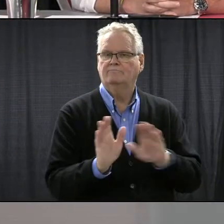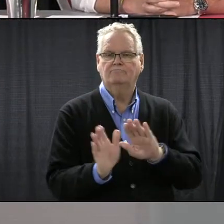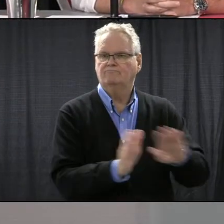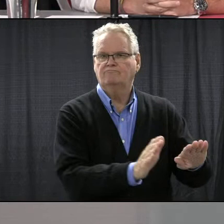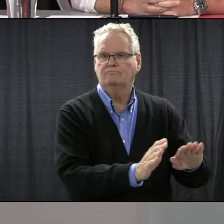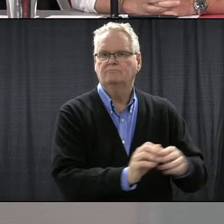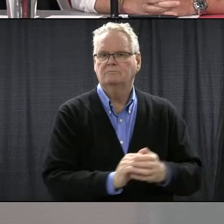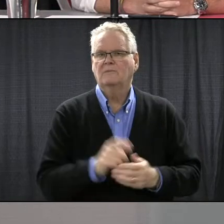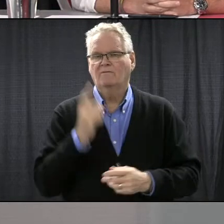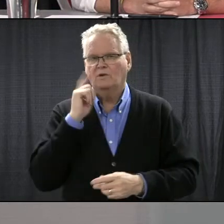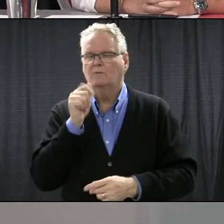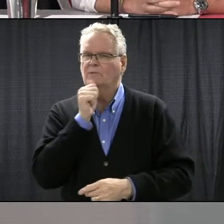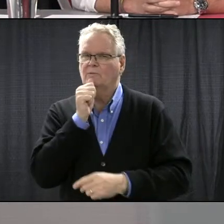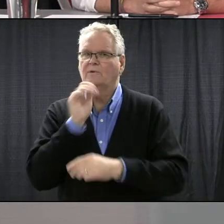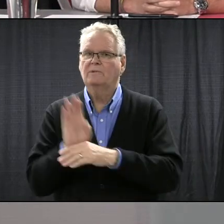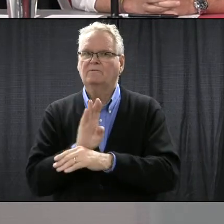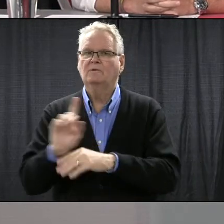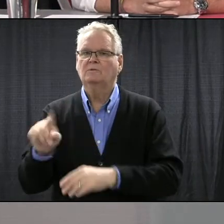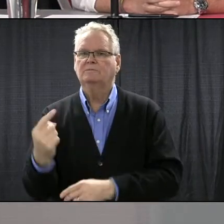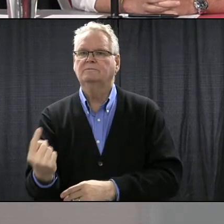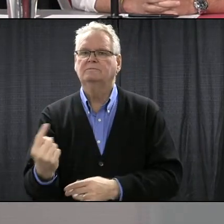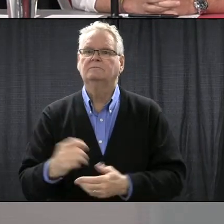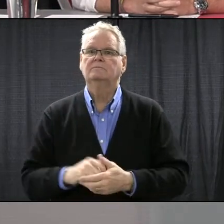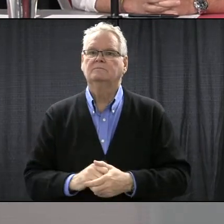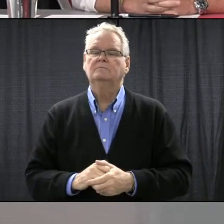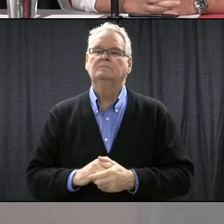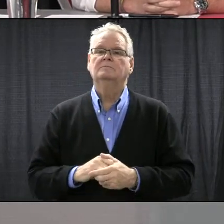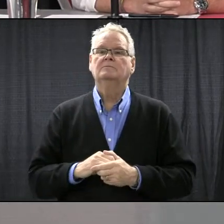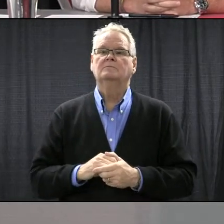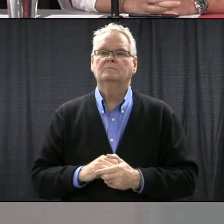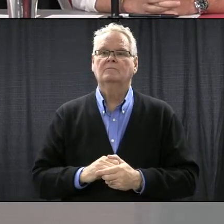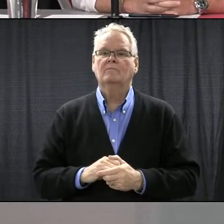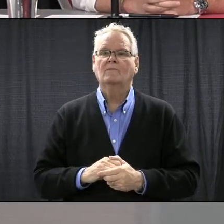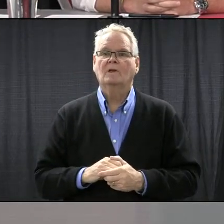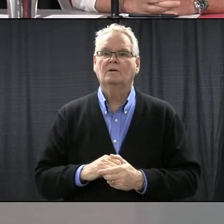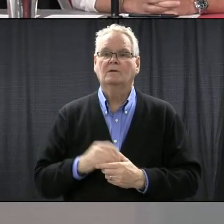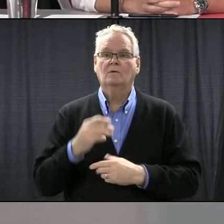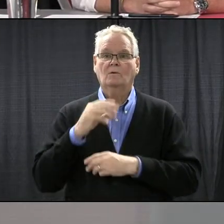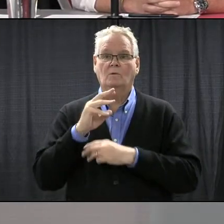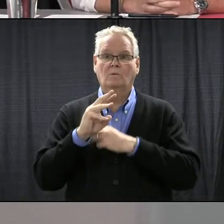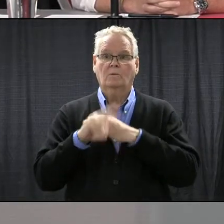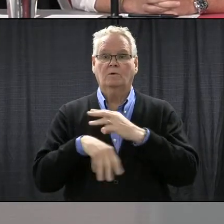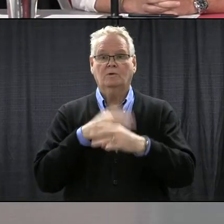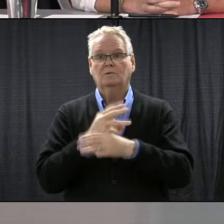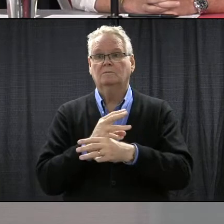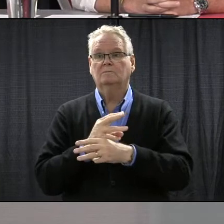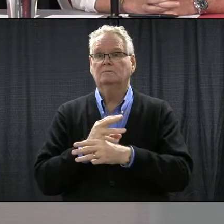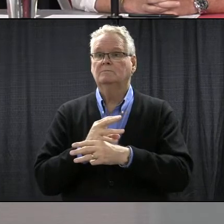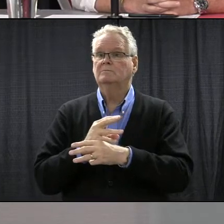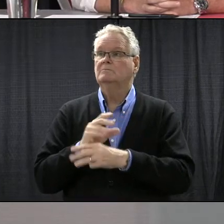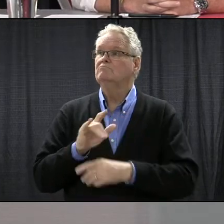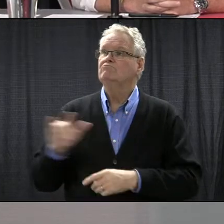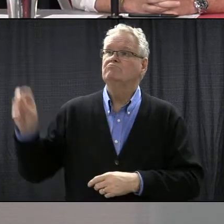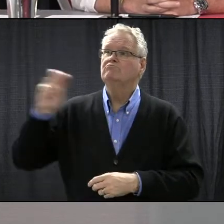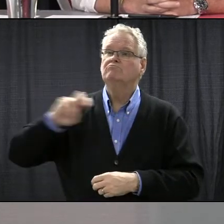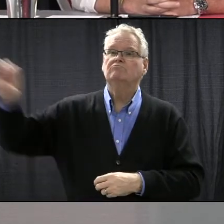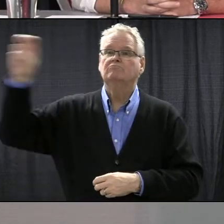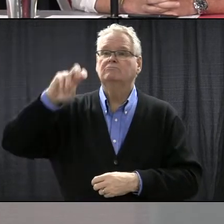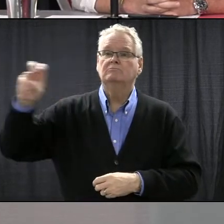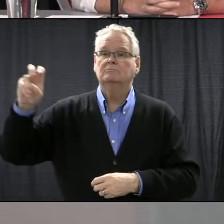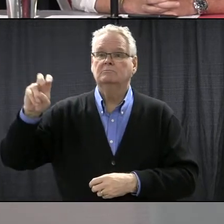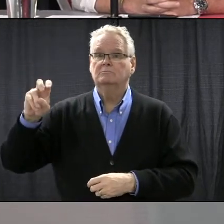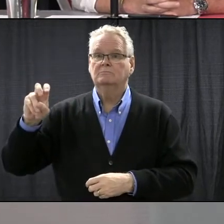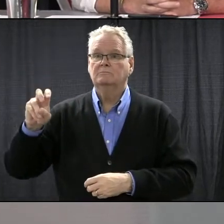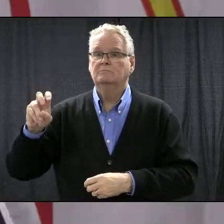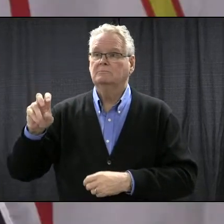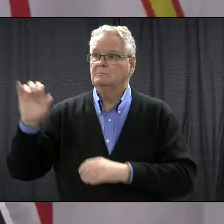as well then looking to come home on their off days? Yes, so international rotational workers will be